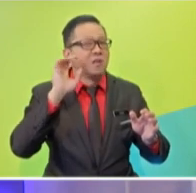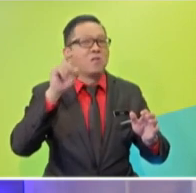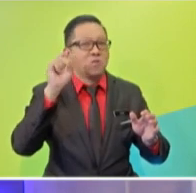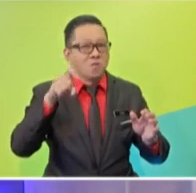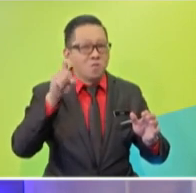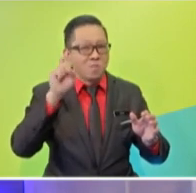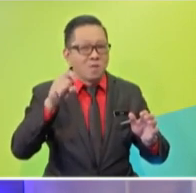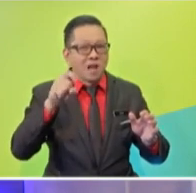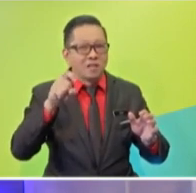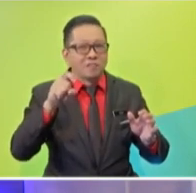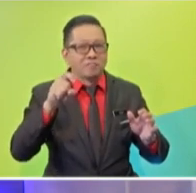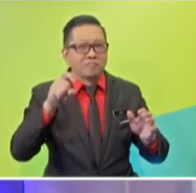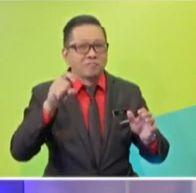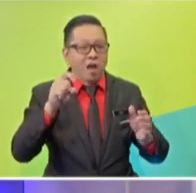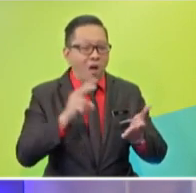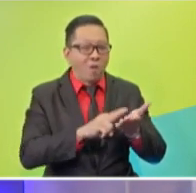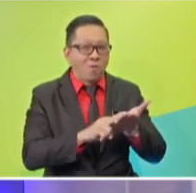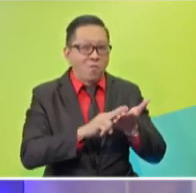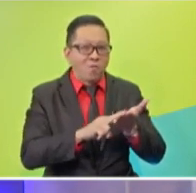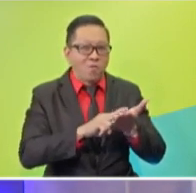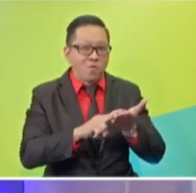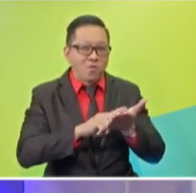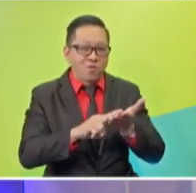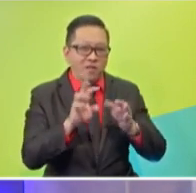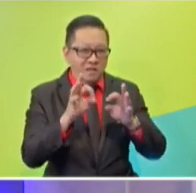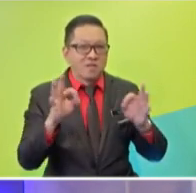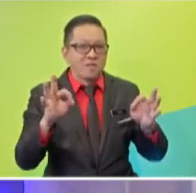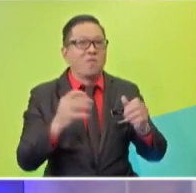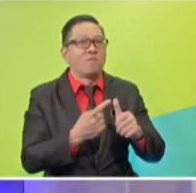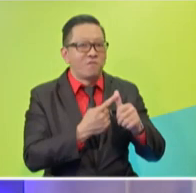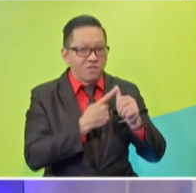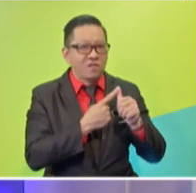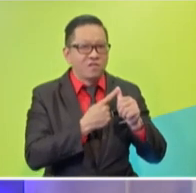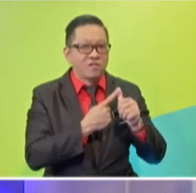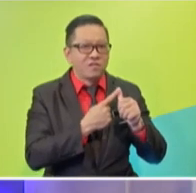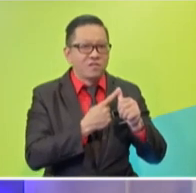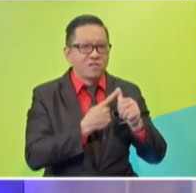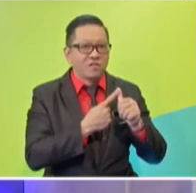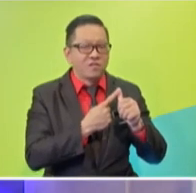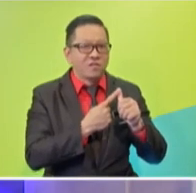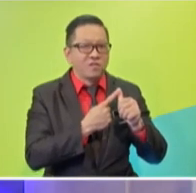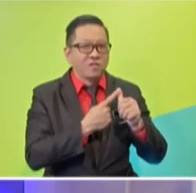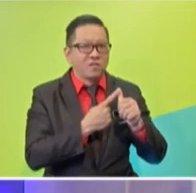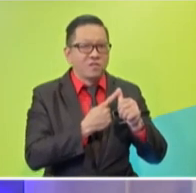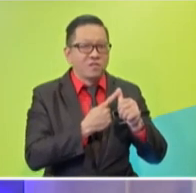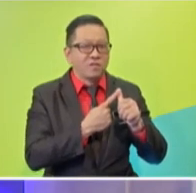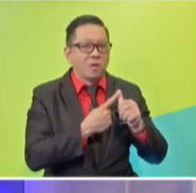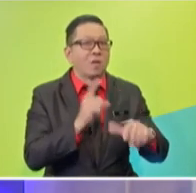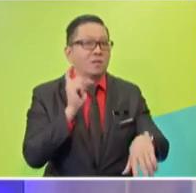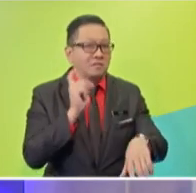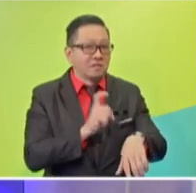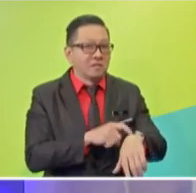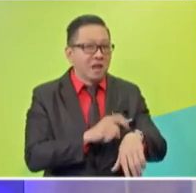to go through all the statements first. Okay, so that while listening, you